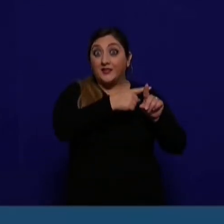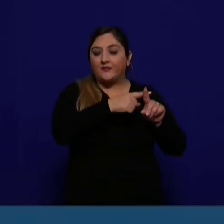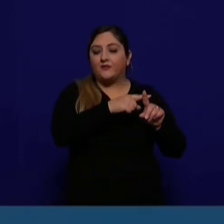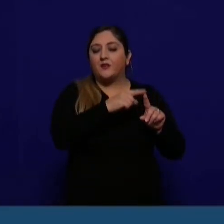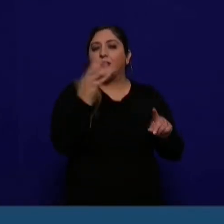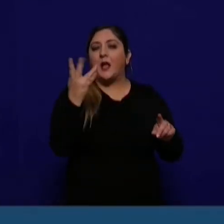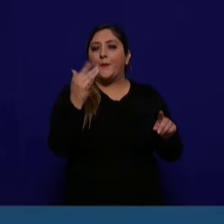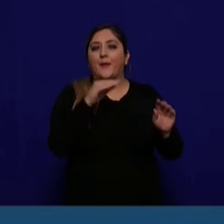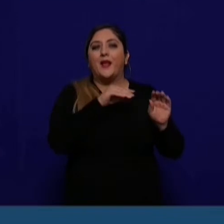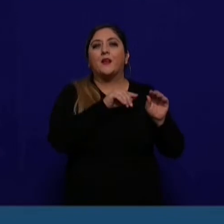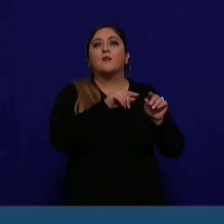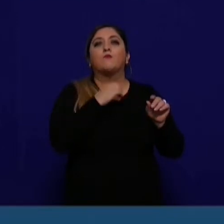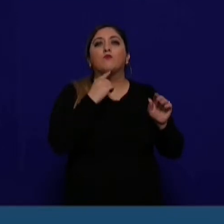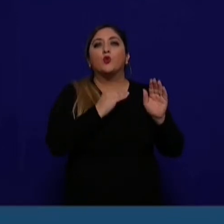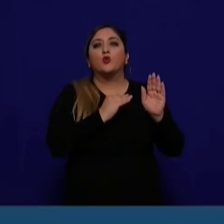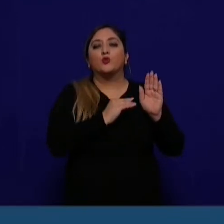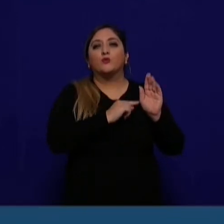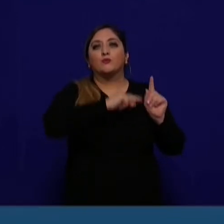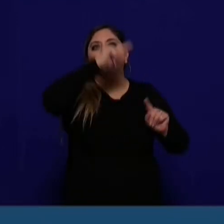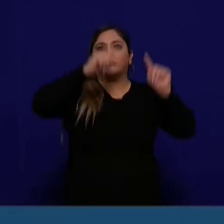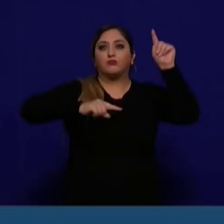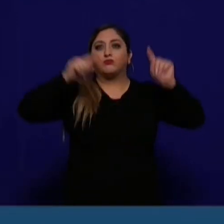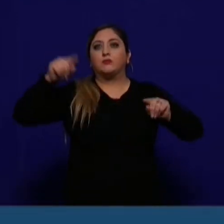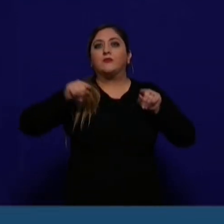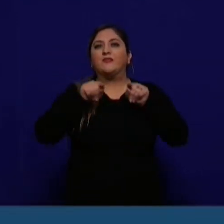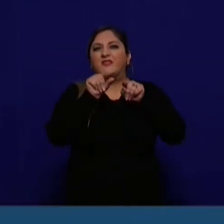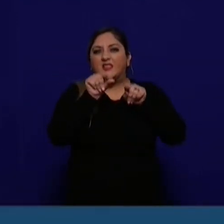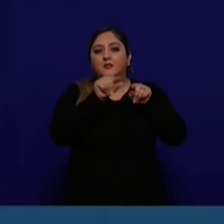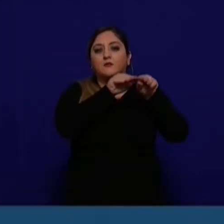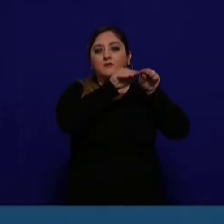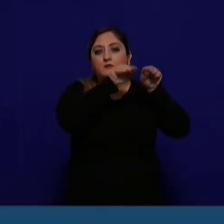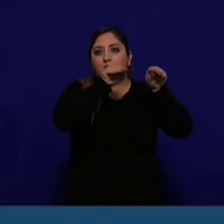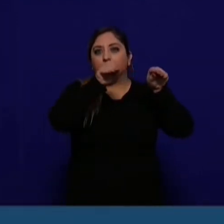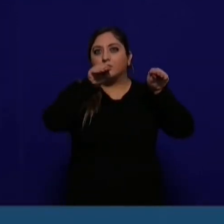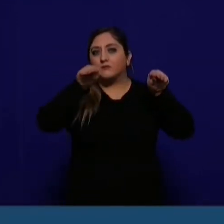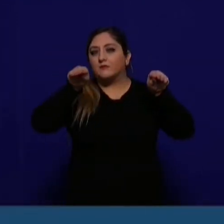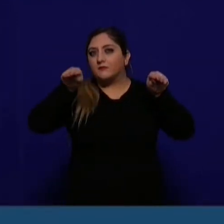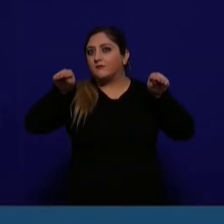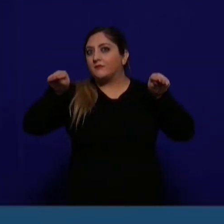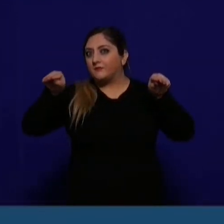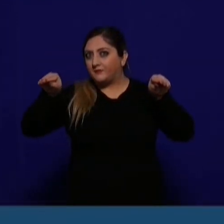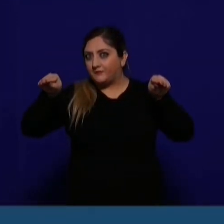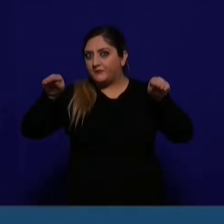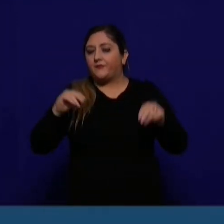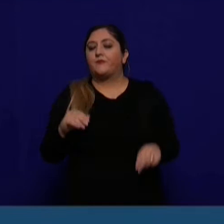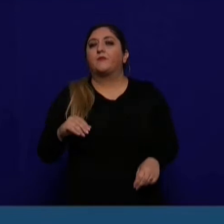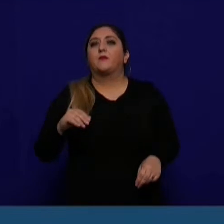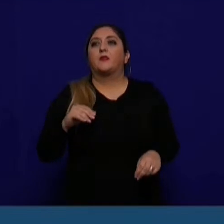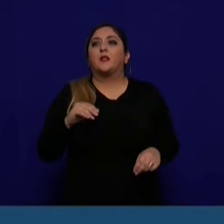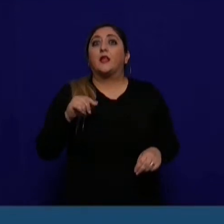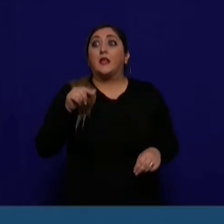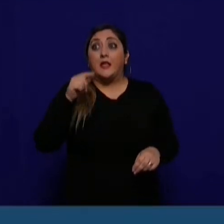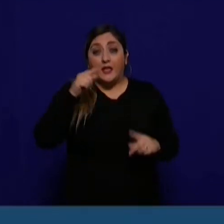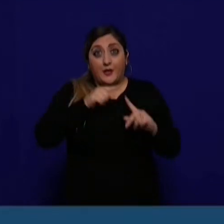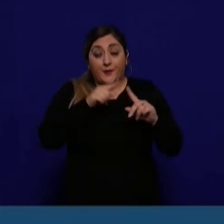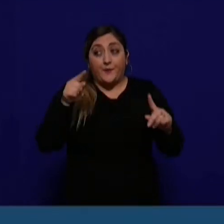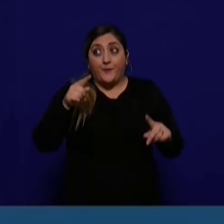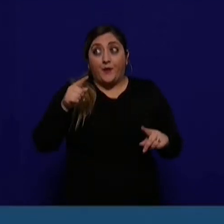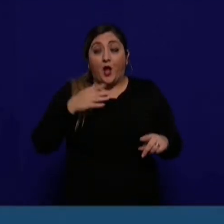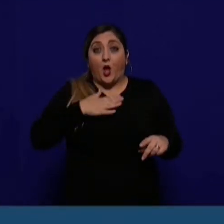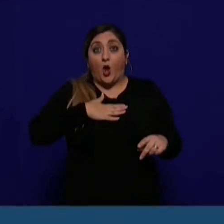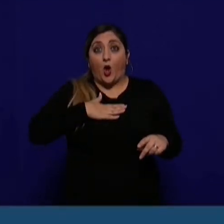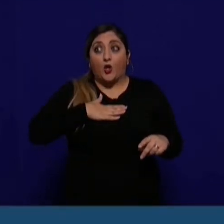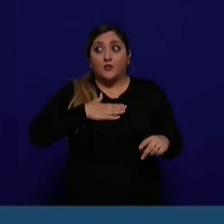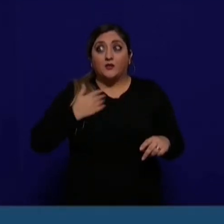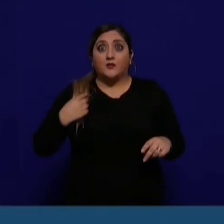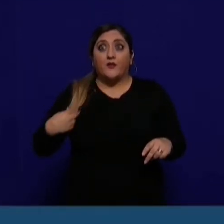And second, are there any updates on different variants? Have we had any cases of South African or the Brazilian variant?